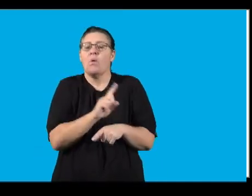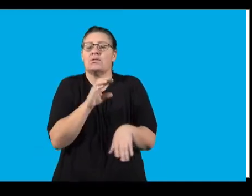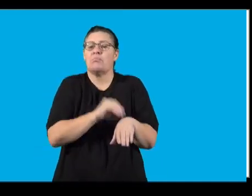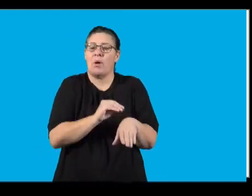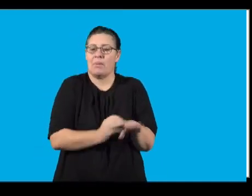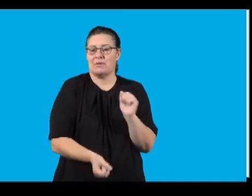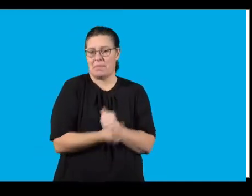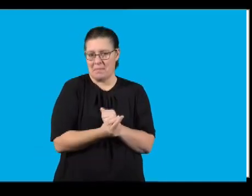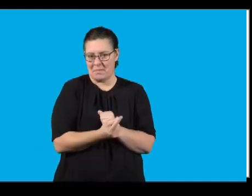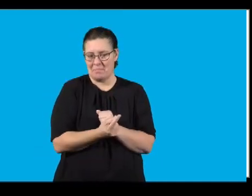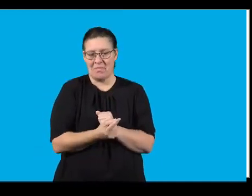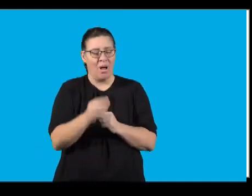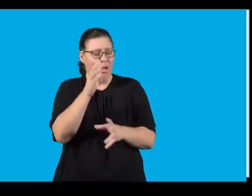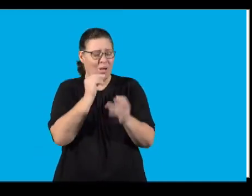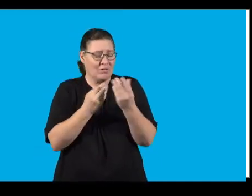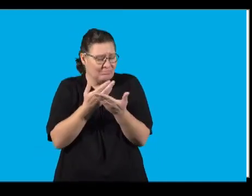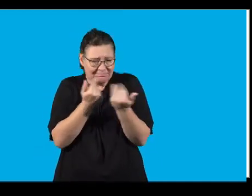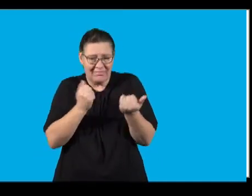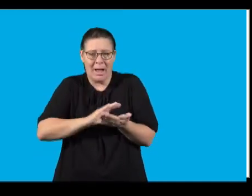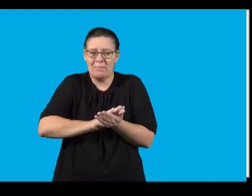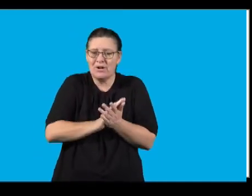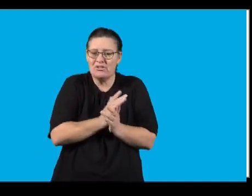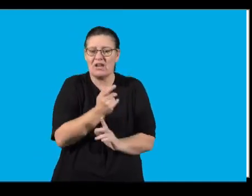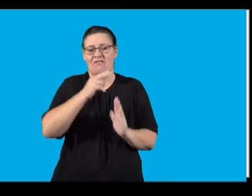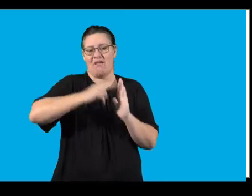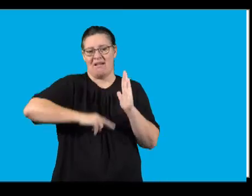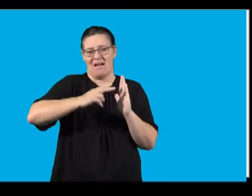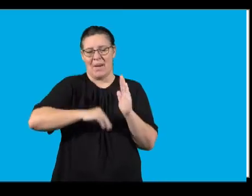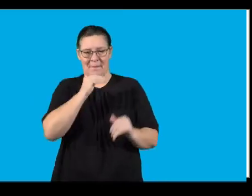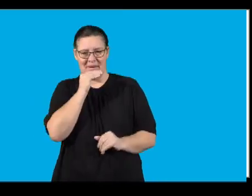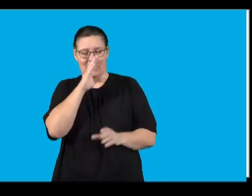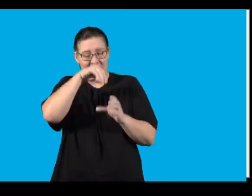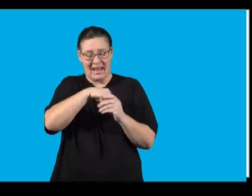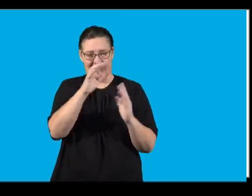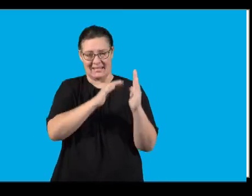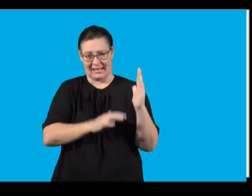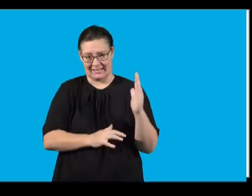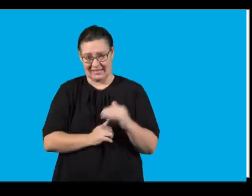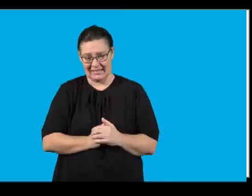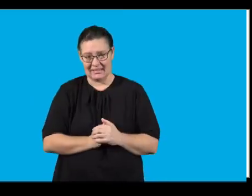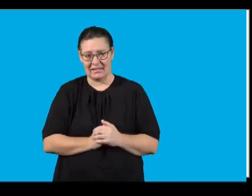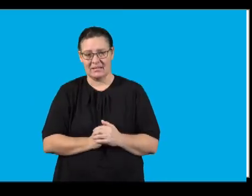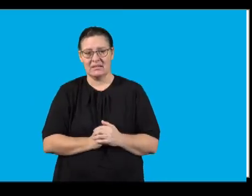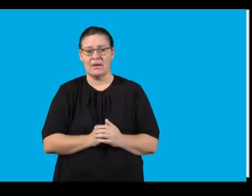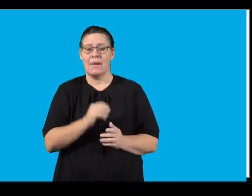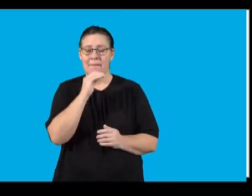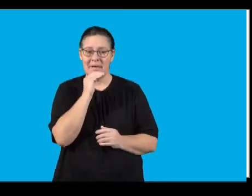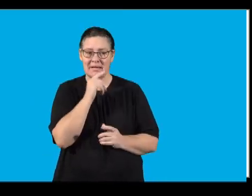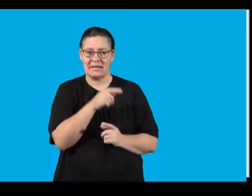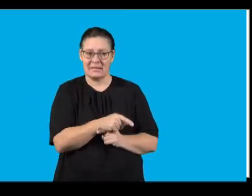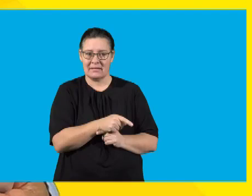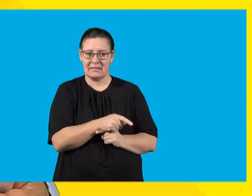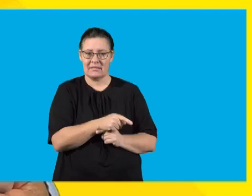Okay, what problems do we encounter? Learners do not have an appreciation for the literary meaning in text. Now, remember we